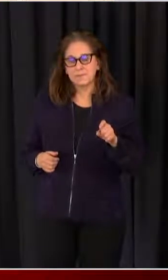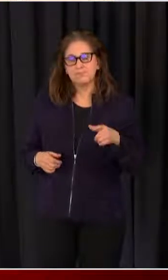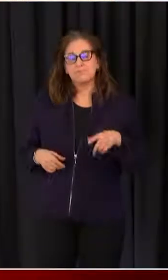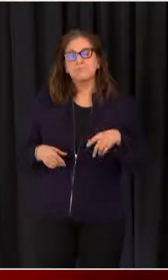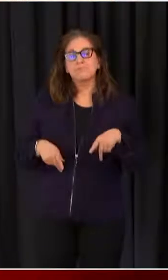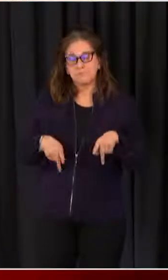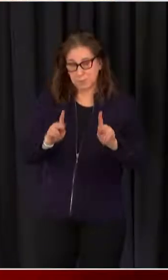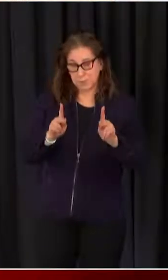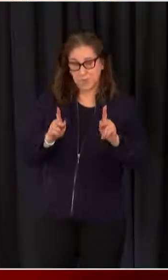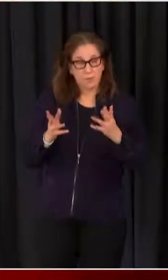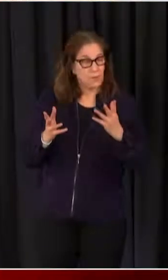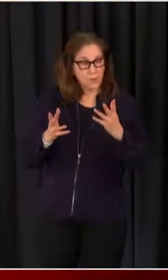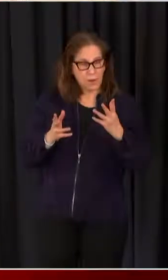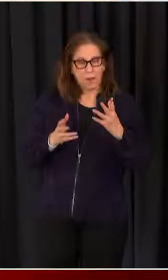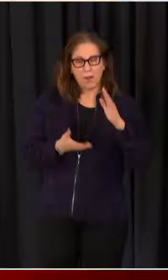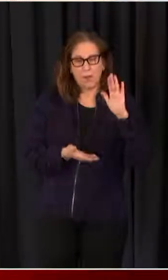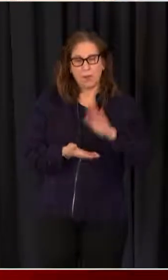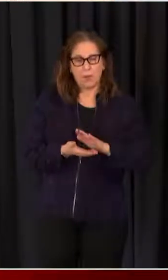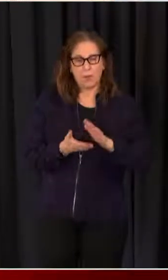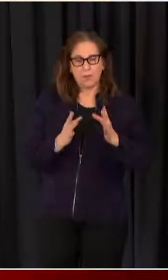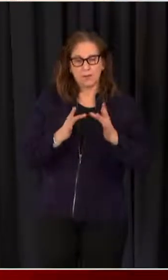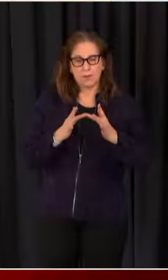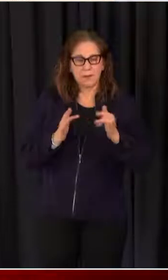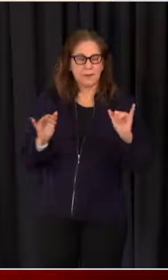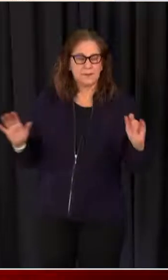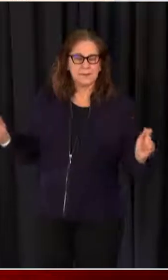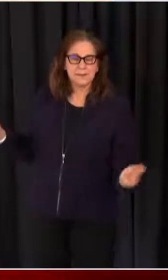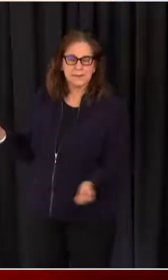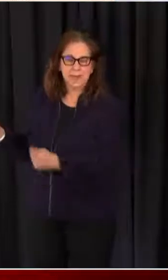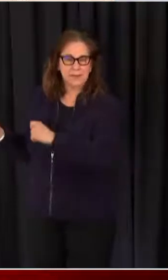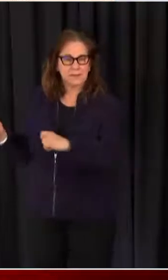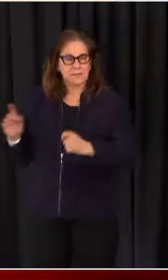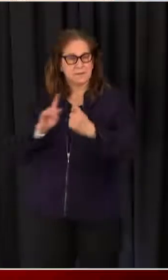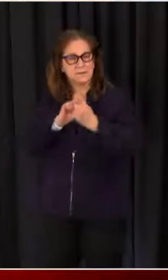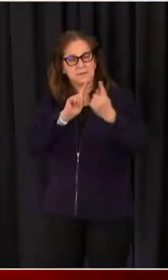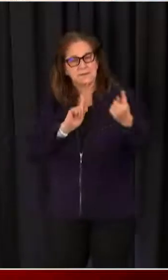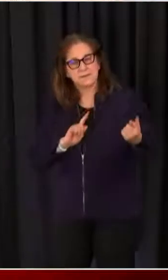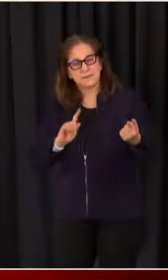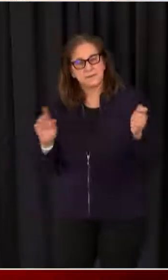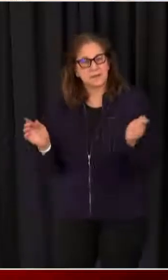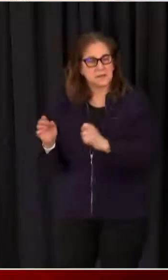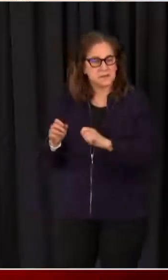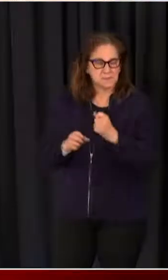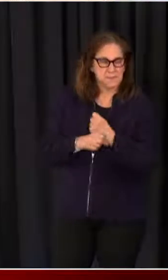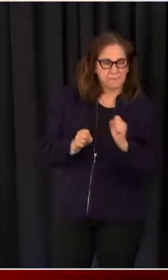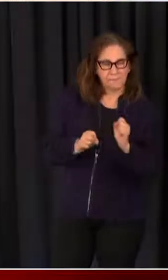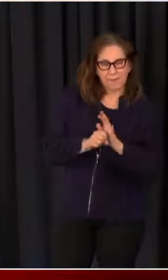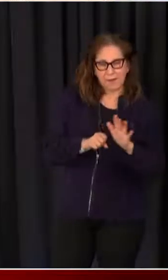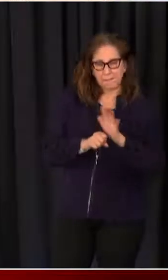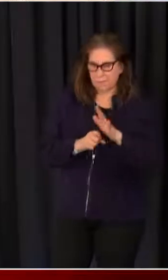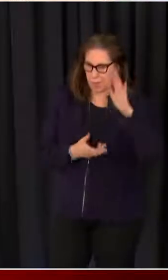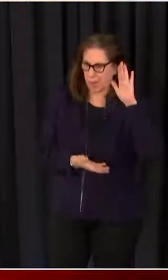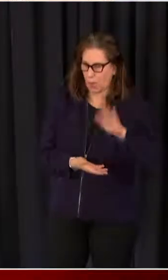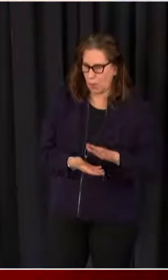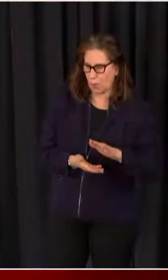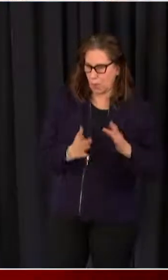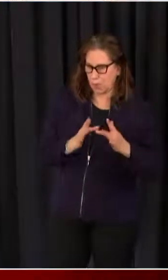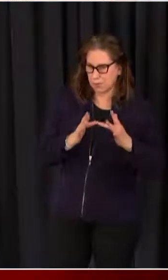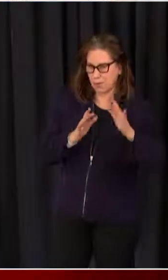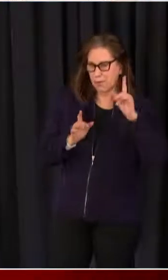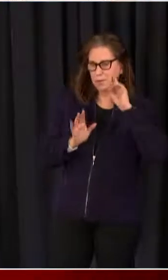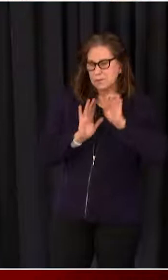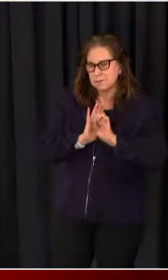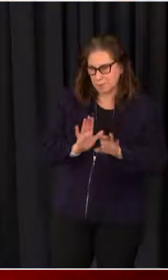beginning first, and proceed accordingly and safely. So let me move